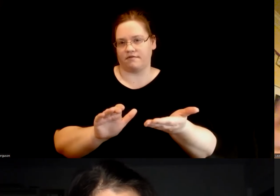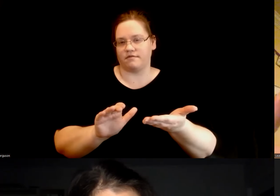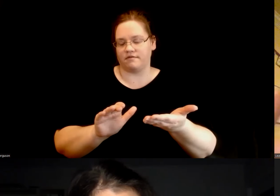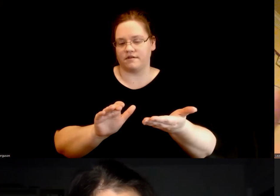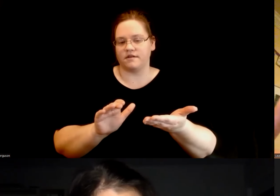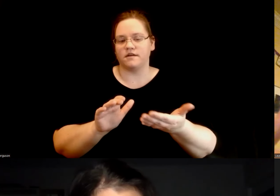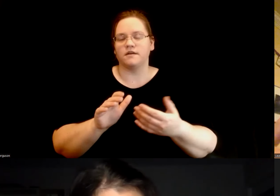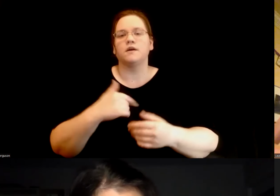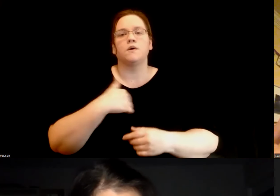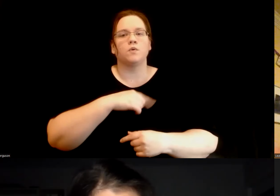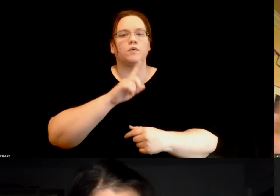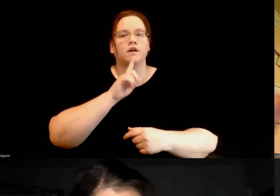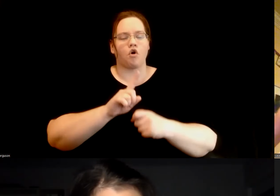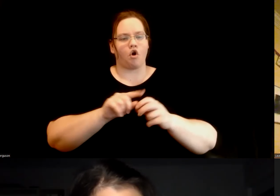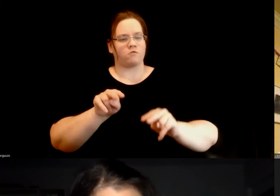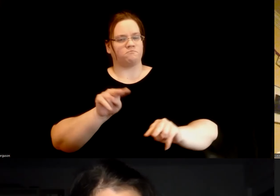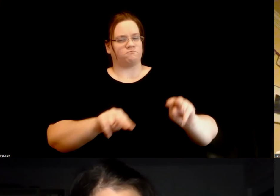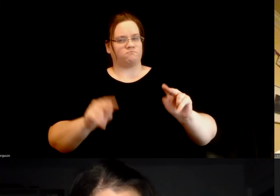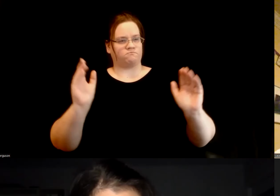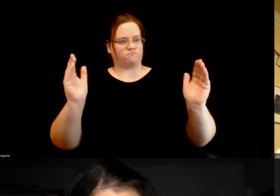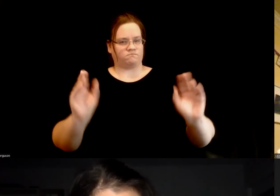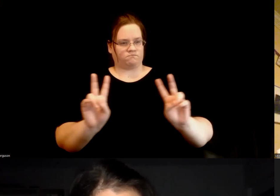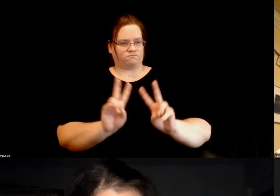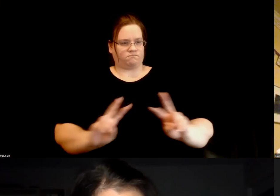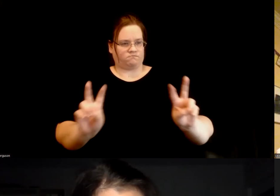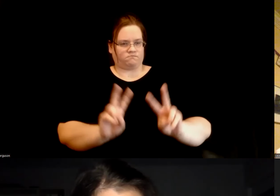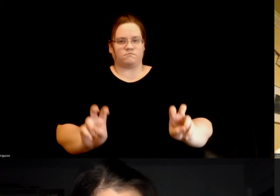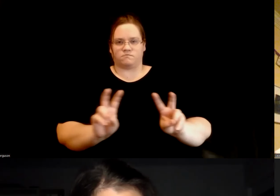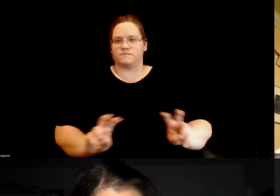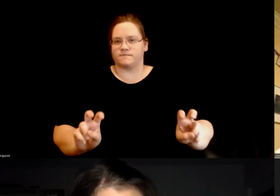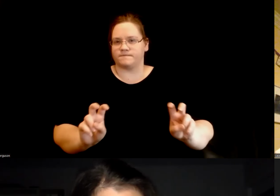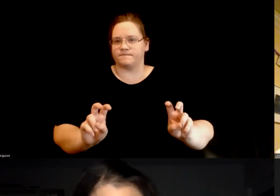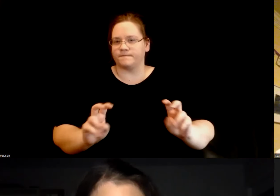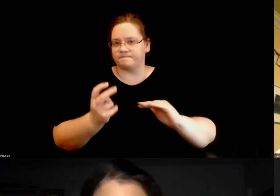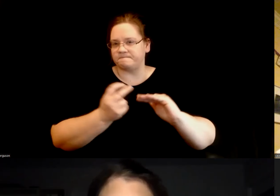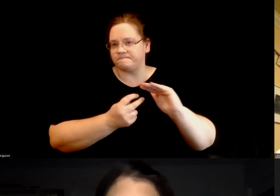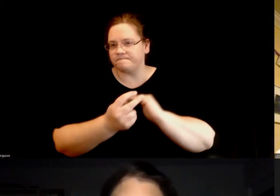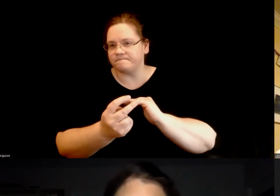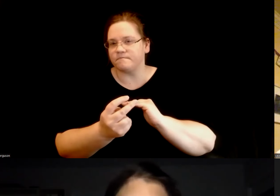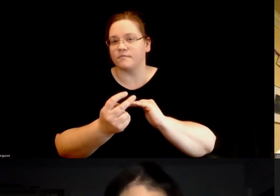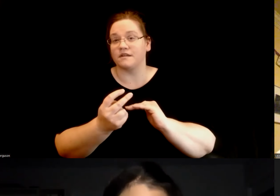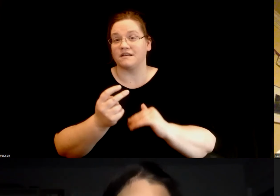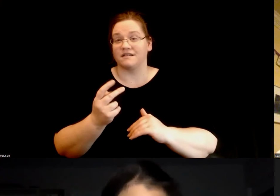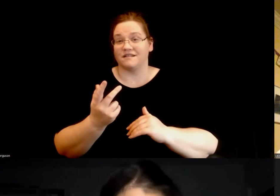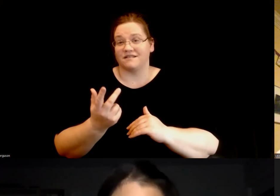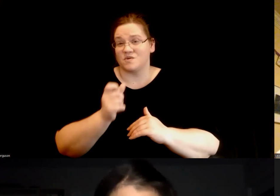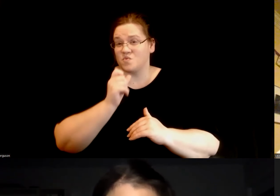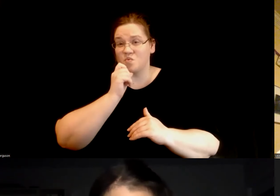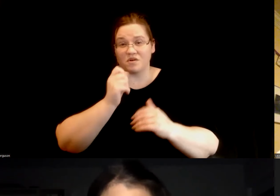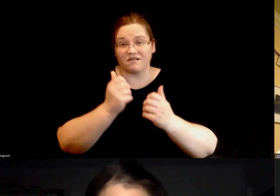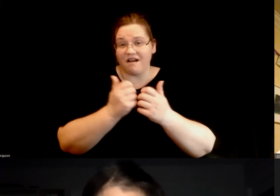So we are speculating. We don't have a lot of data, because actually there weren't a lot of cases